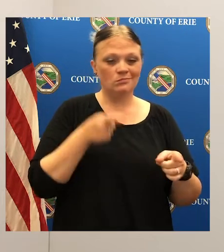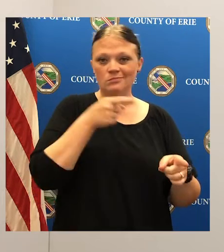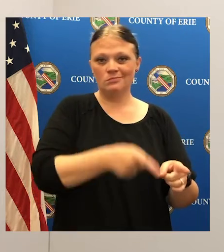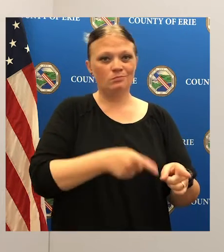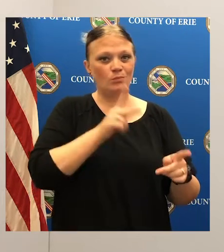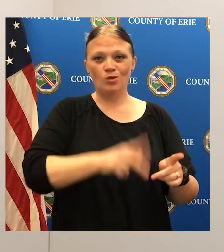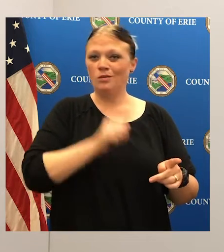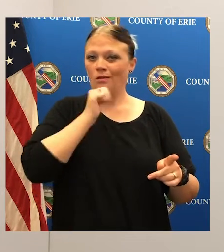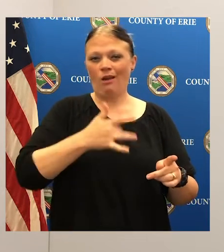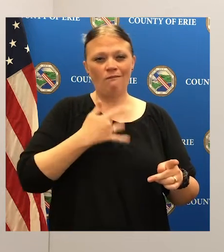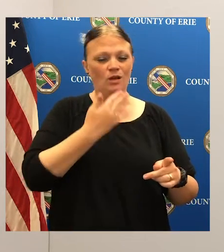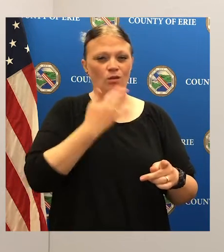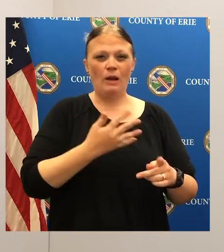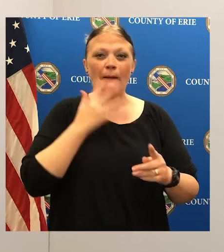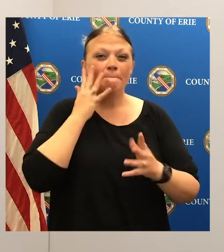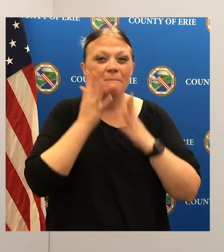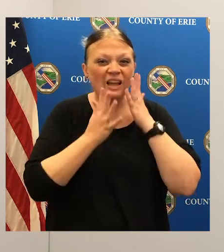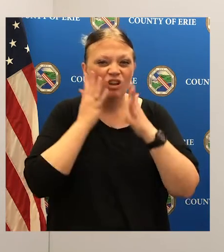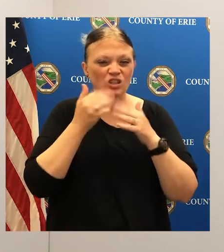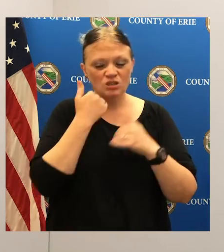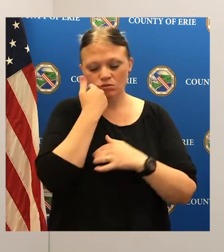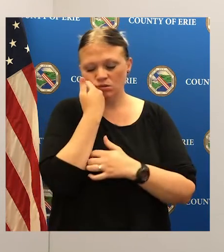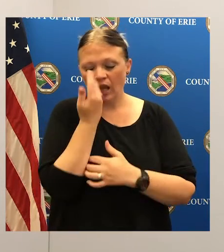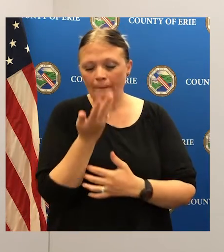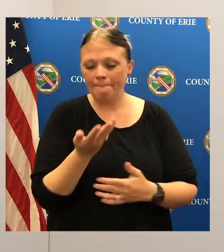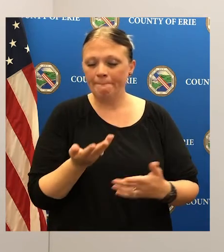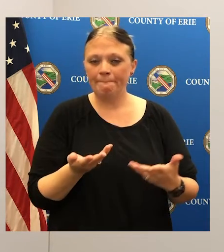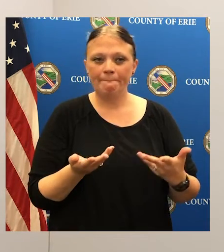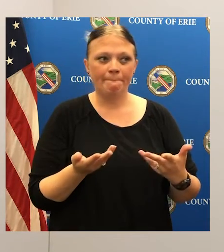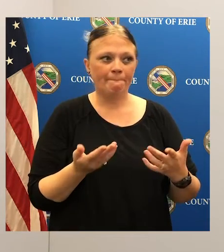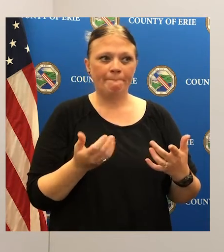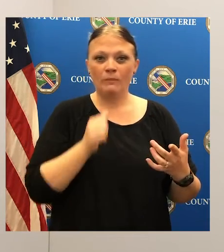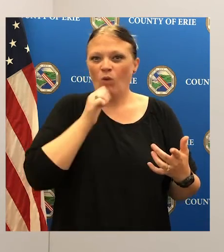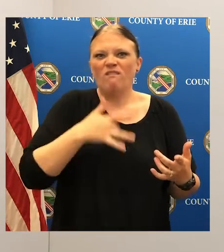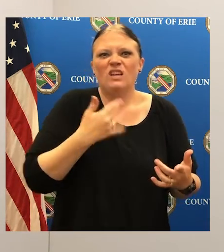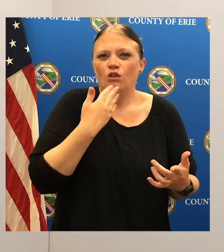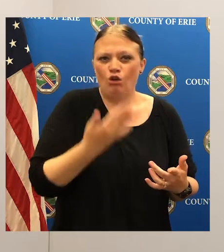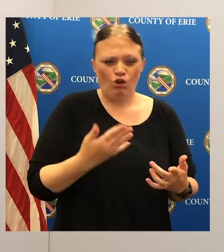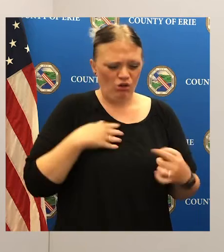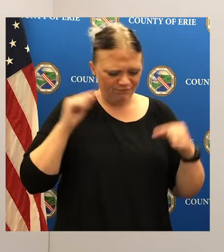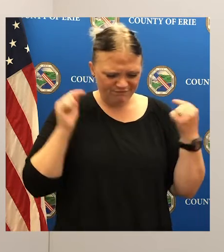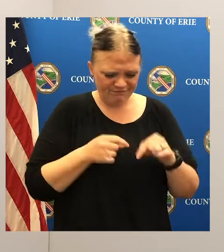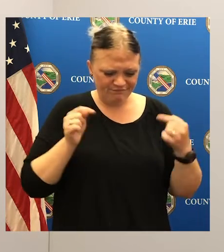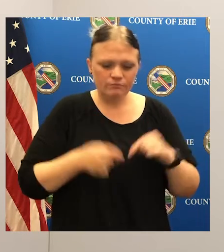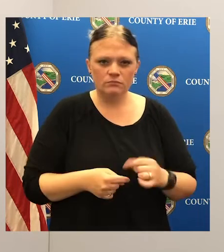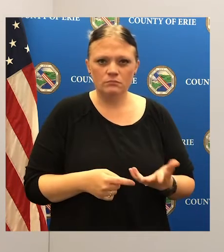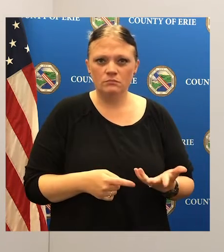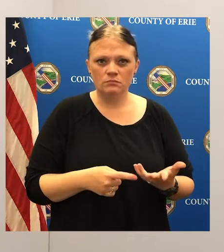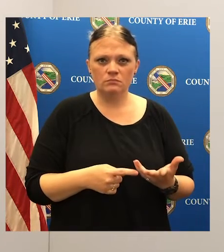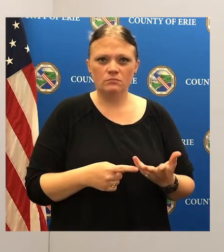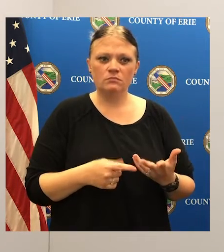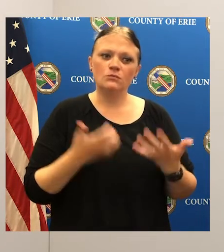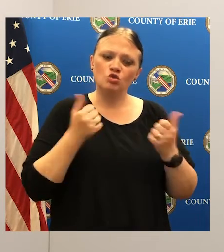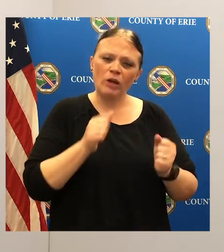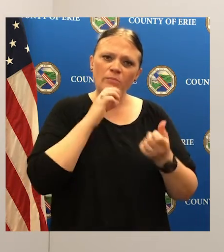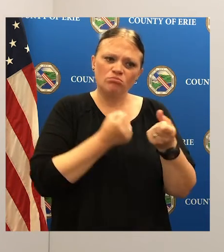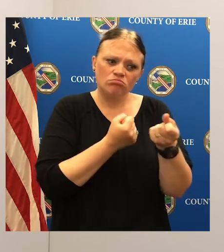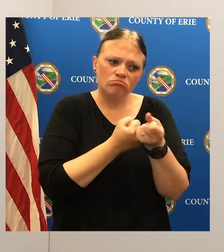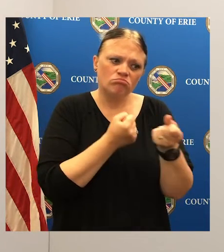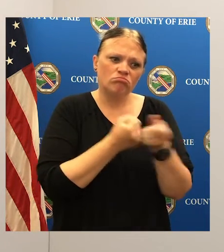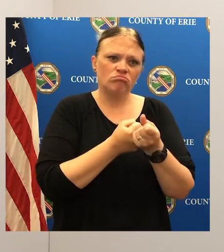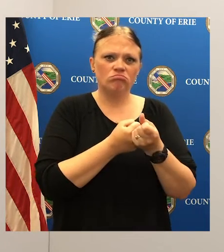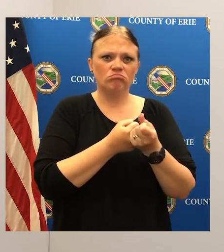going to feel good. They're going to be embarrassed. They're going to be ashamed. They don't feel good. They hurt. Be